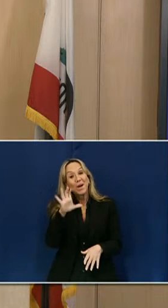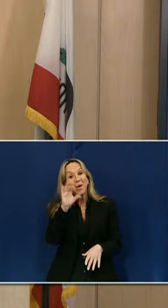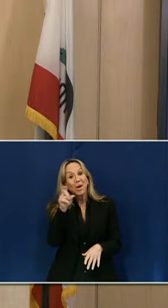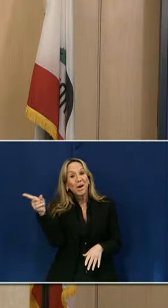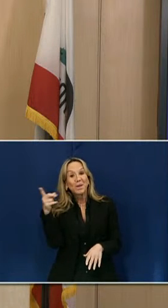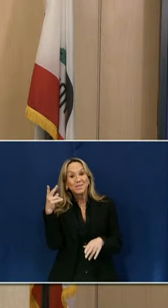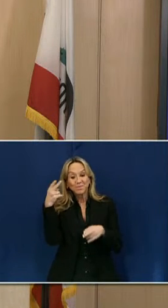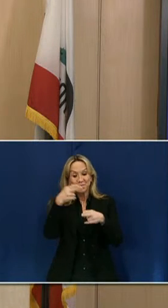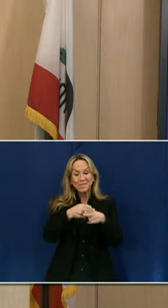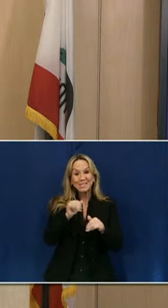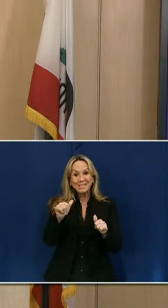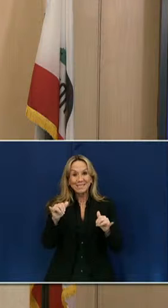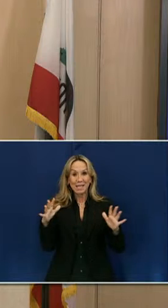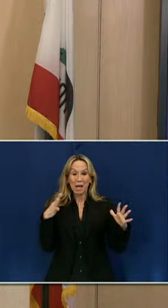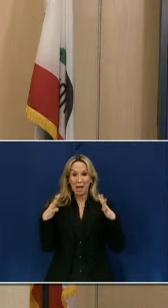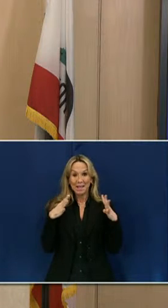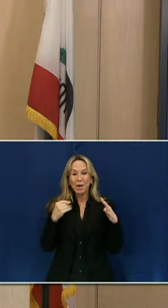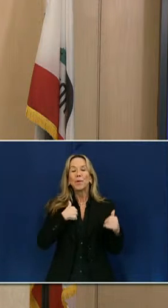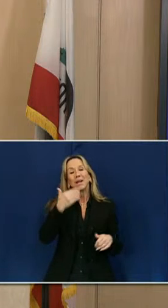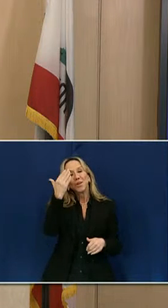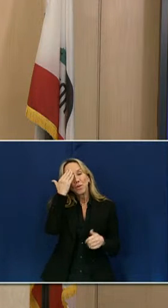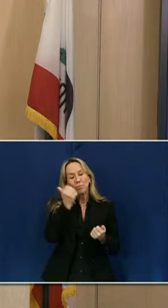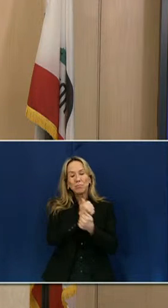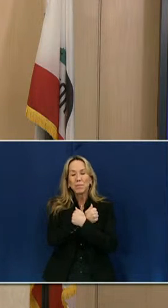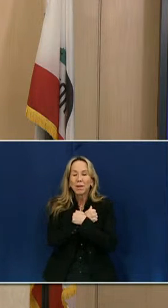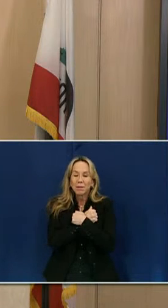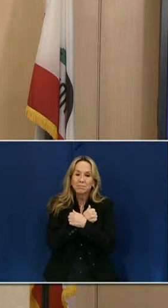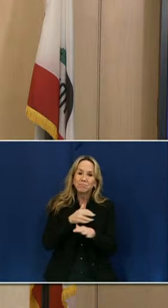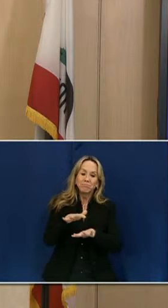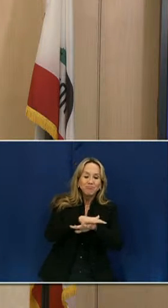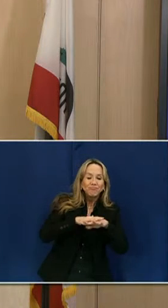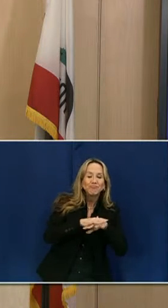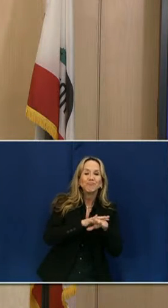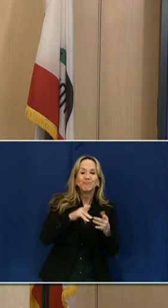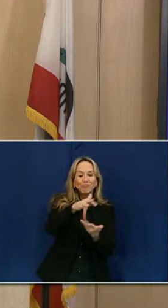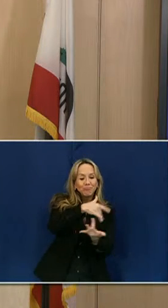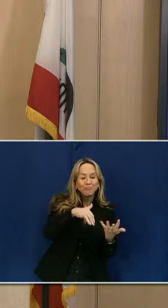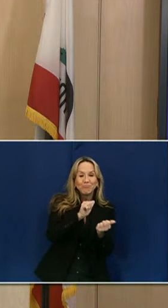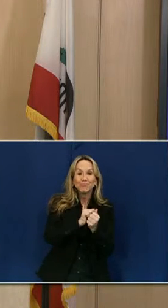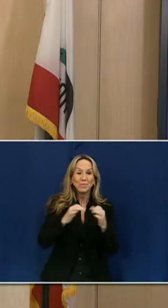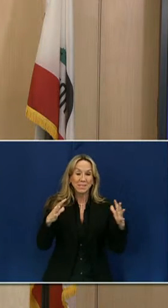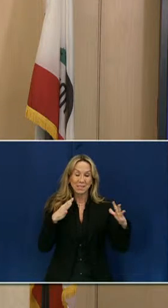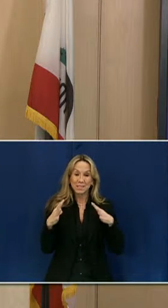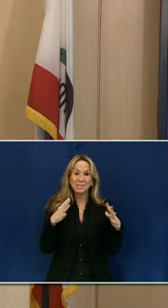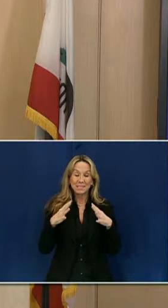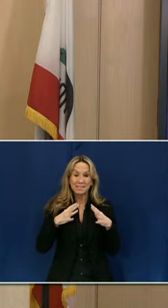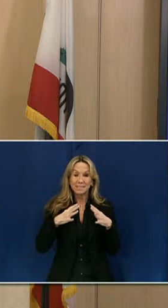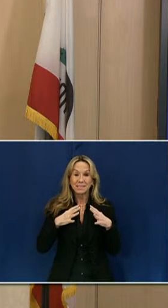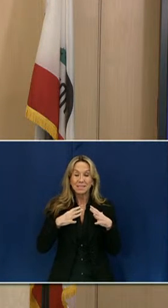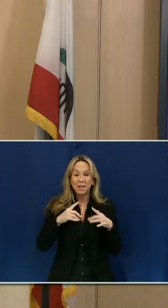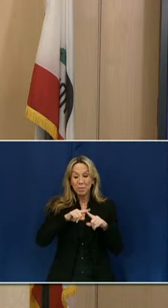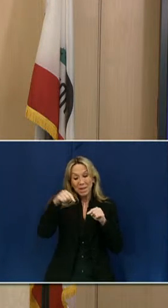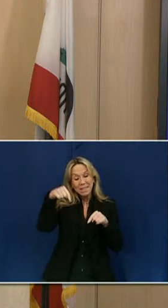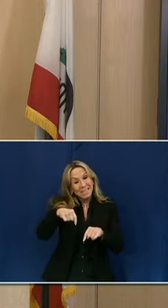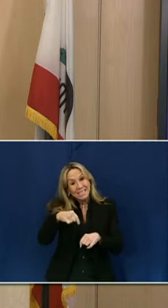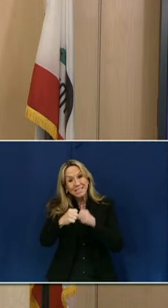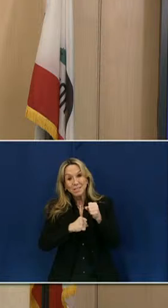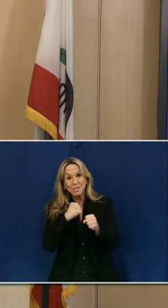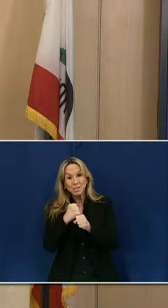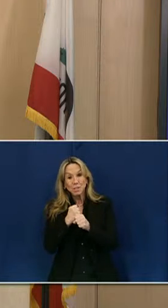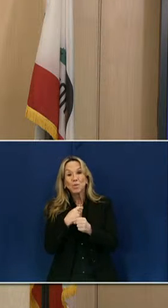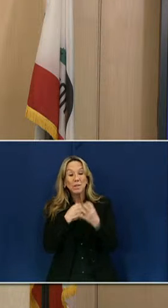with all of your family members, but this holiday and this season, because we love our family members and because we want to protect